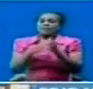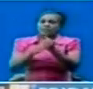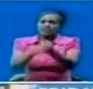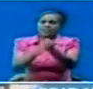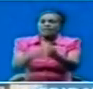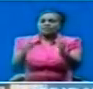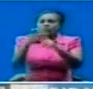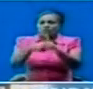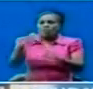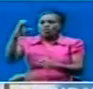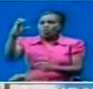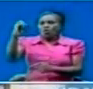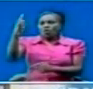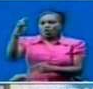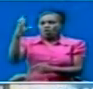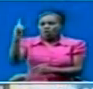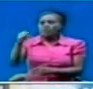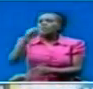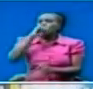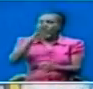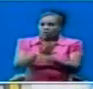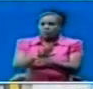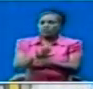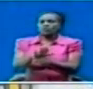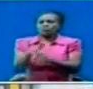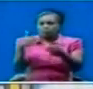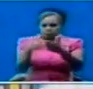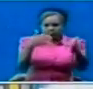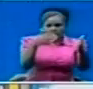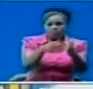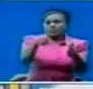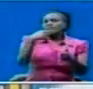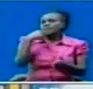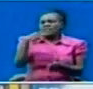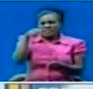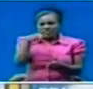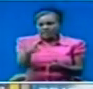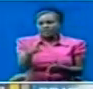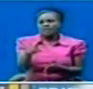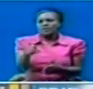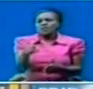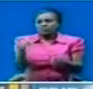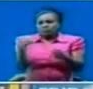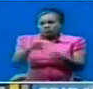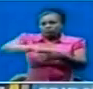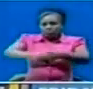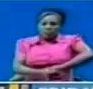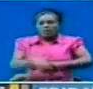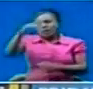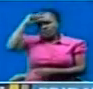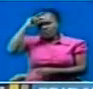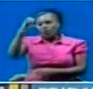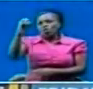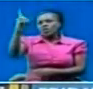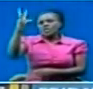to the ruling Jubilee Coalition have vowed to block the referendum bid, terming it an attempt to undermine the government.